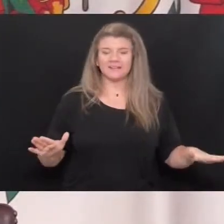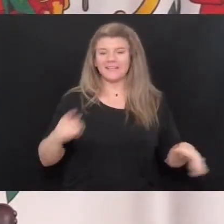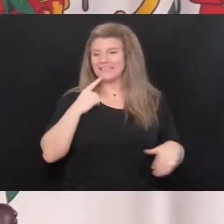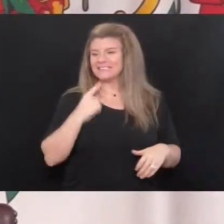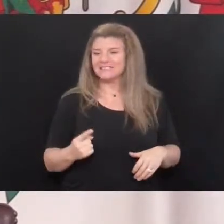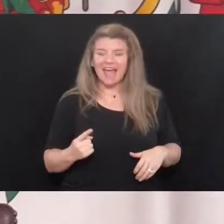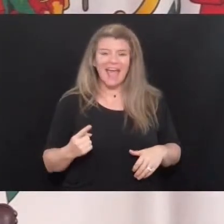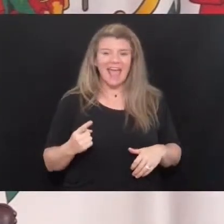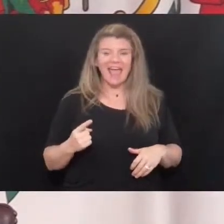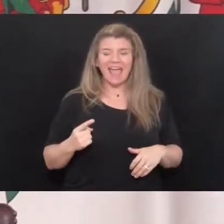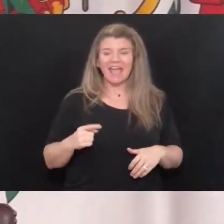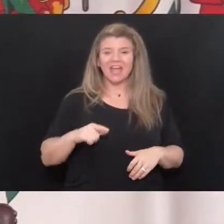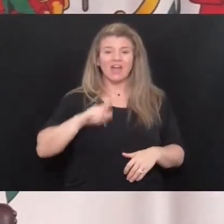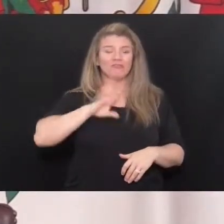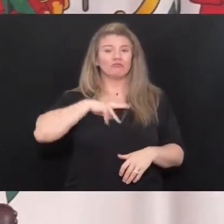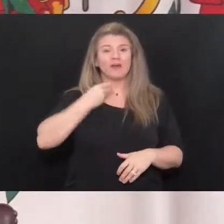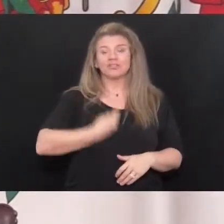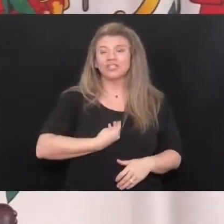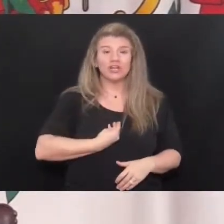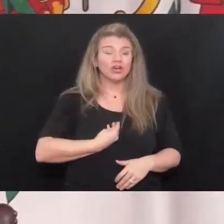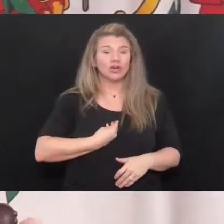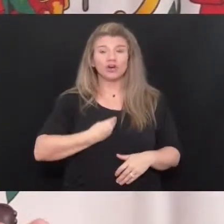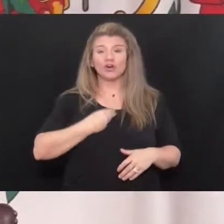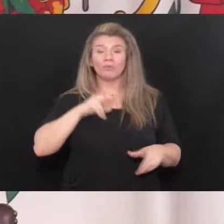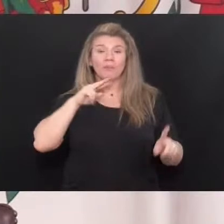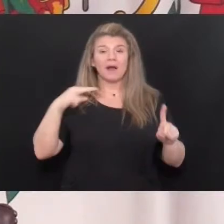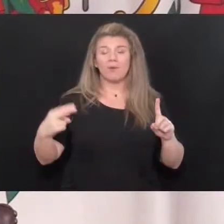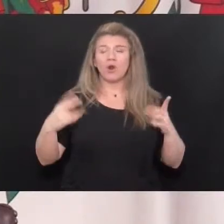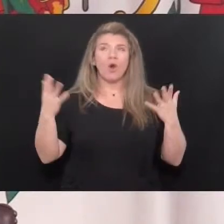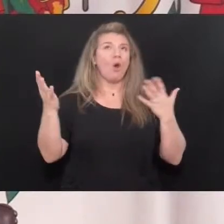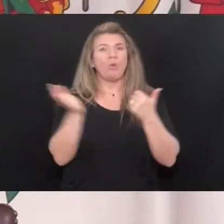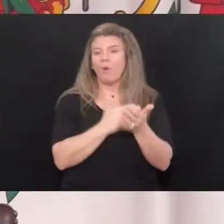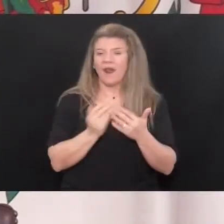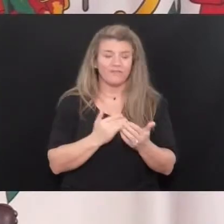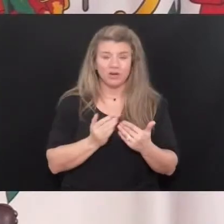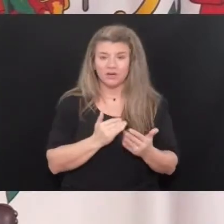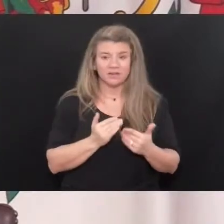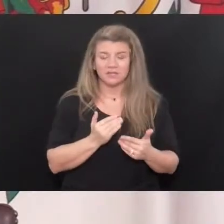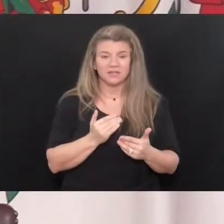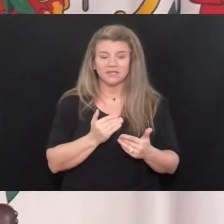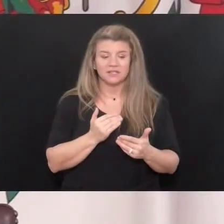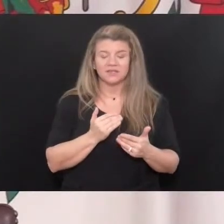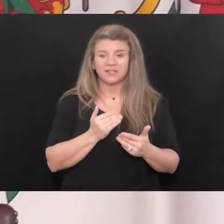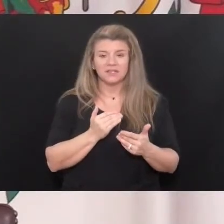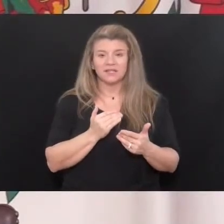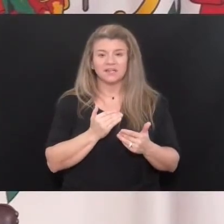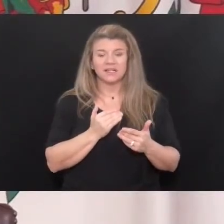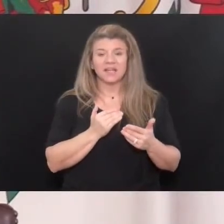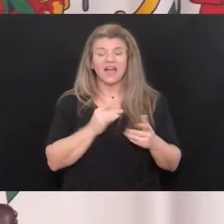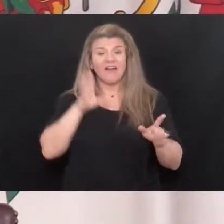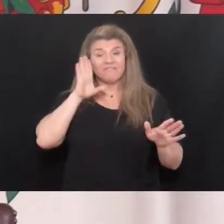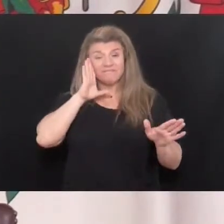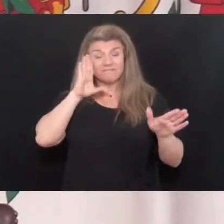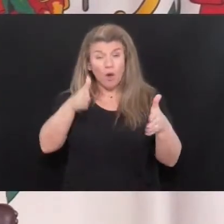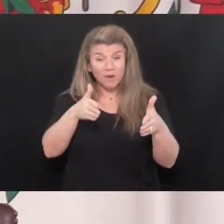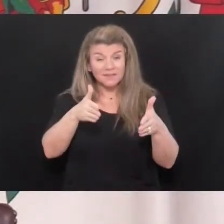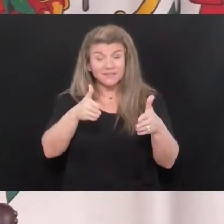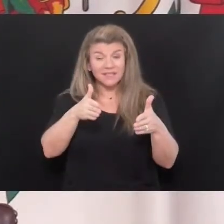from a transgender standpoint or whatever it may be, you know, focusing